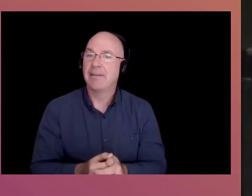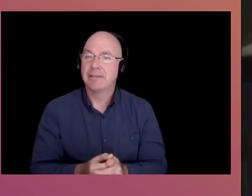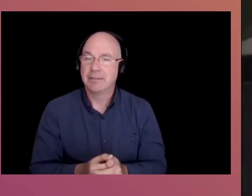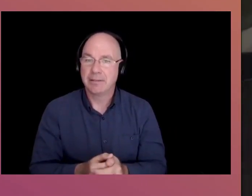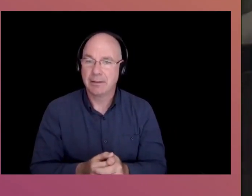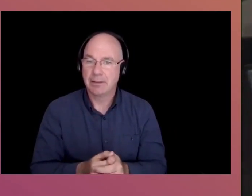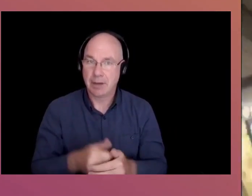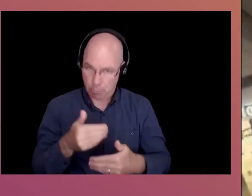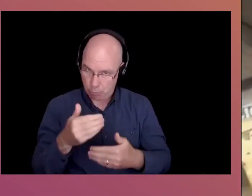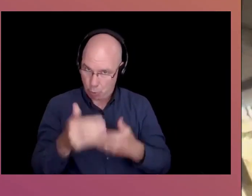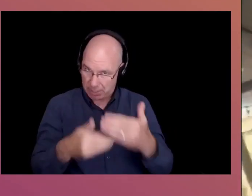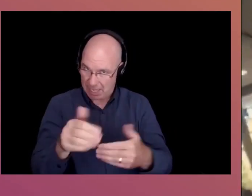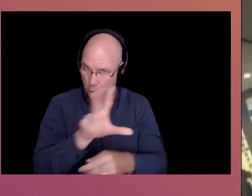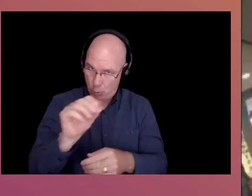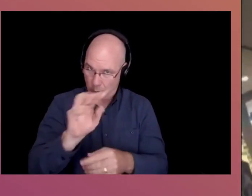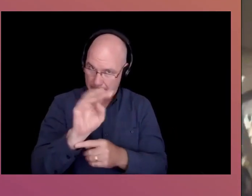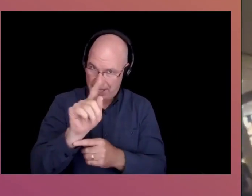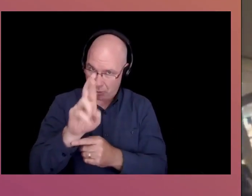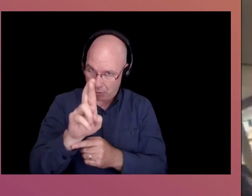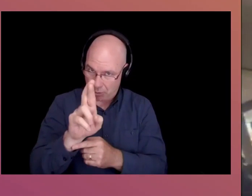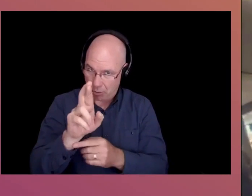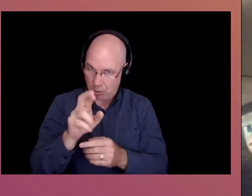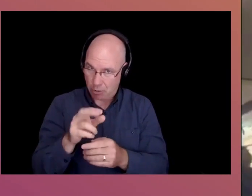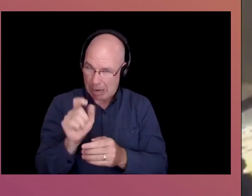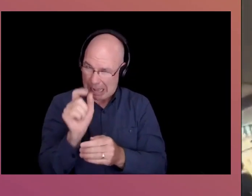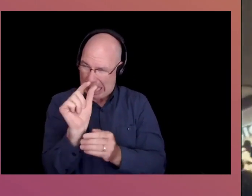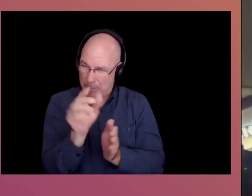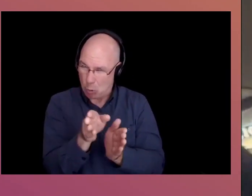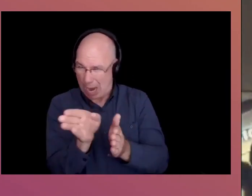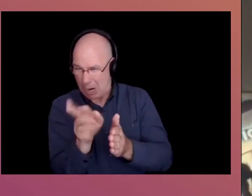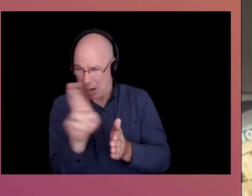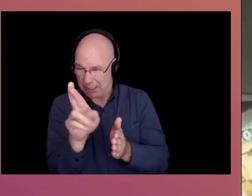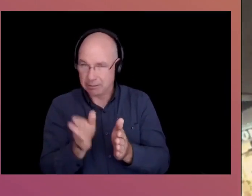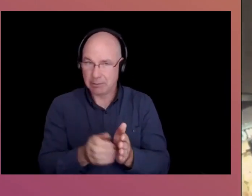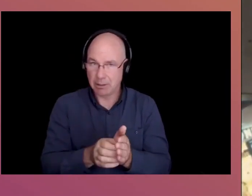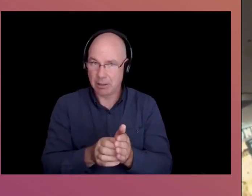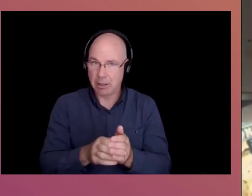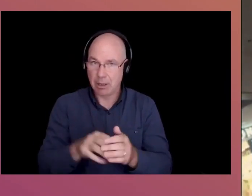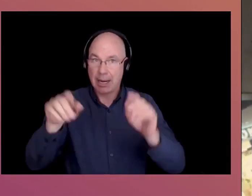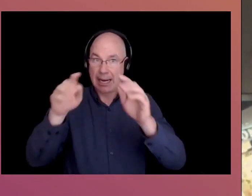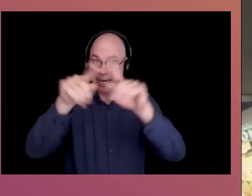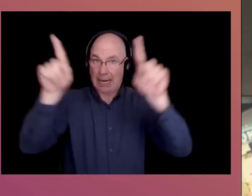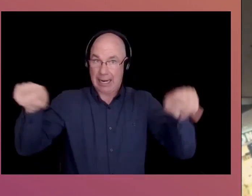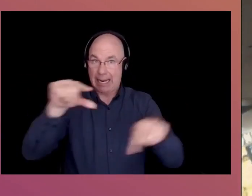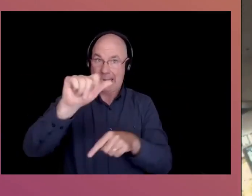Proceed 30 meters. Make a slight right turn. Gate A10 is in 170